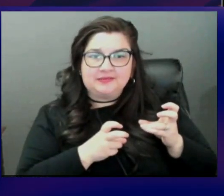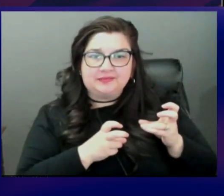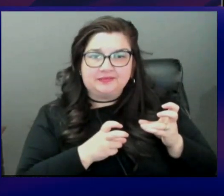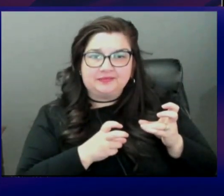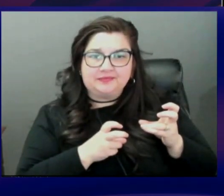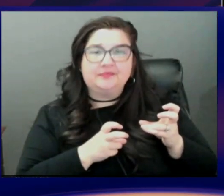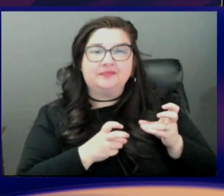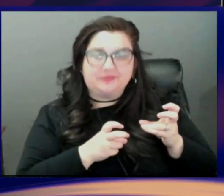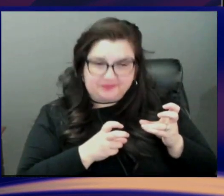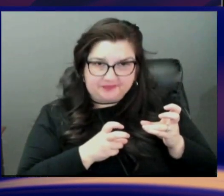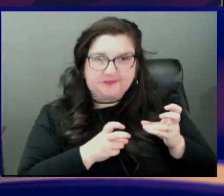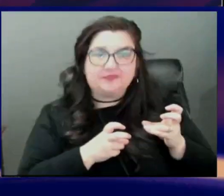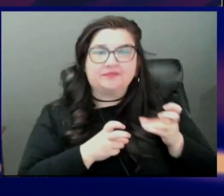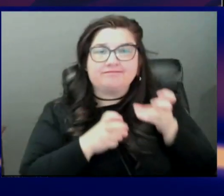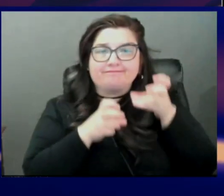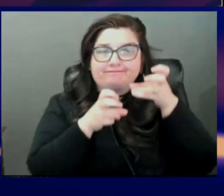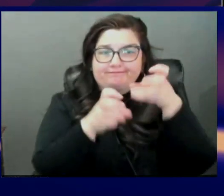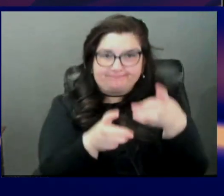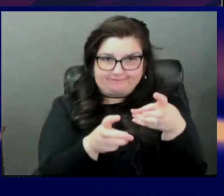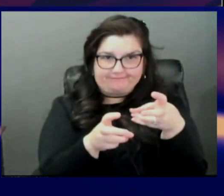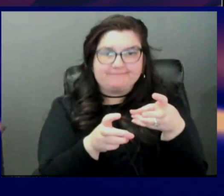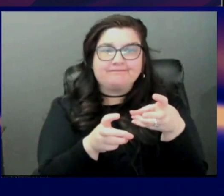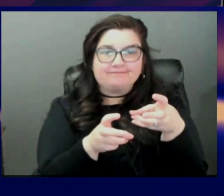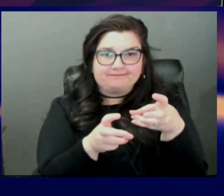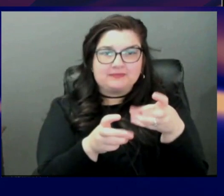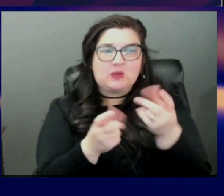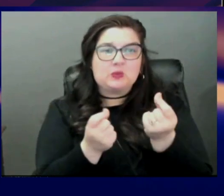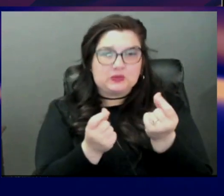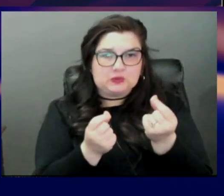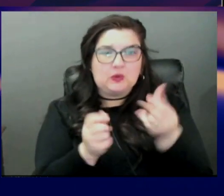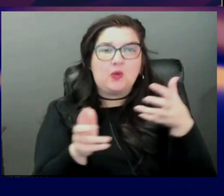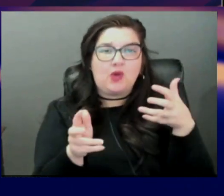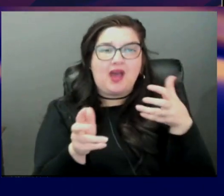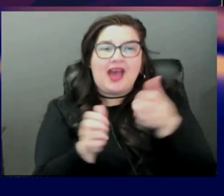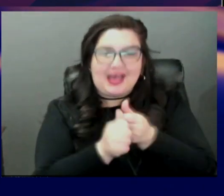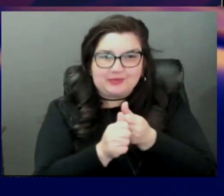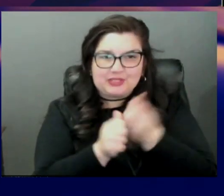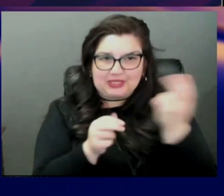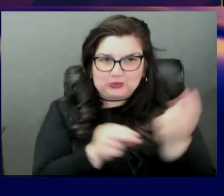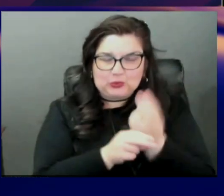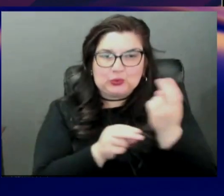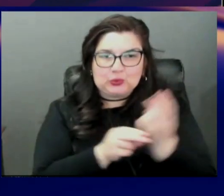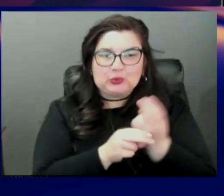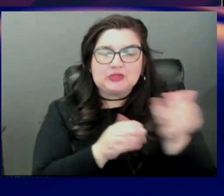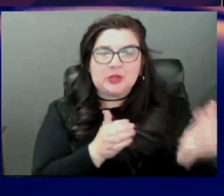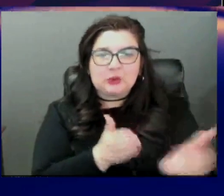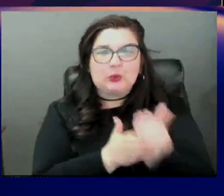And once that gets in there, we will update to use that new collection component.